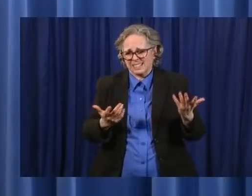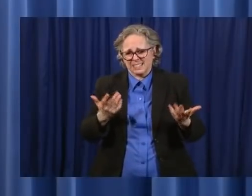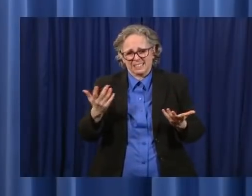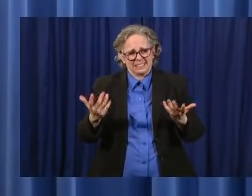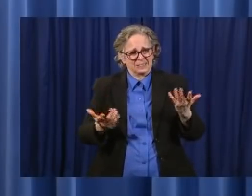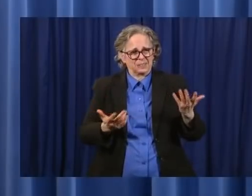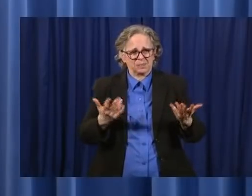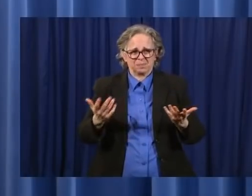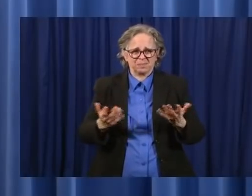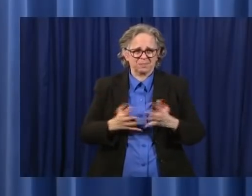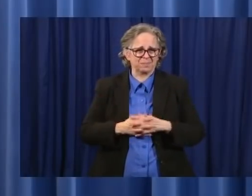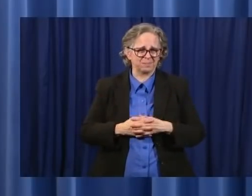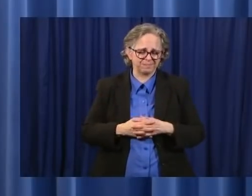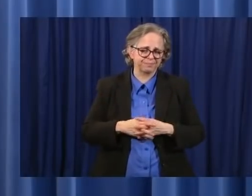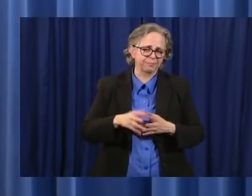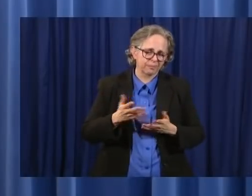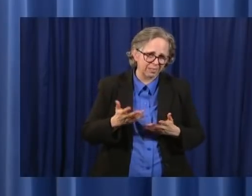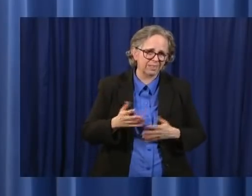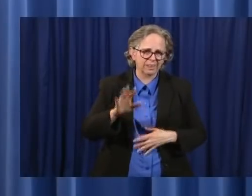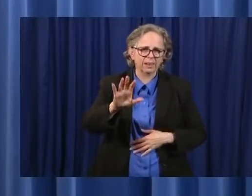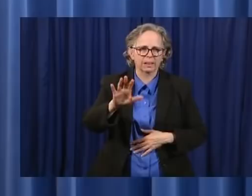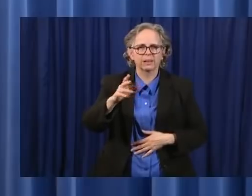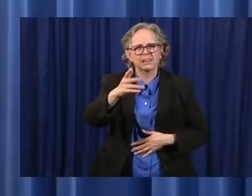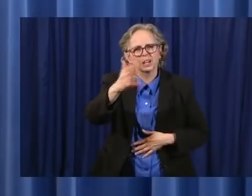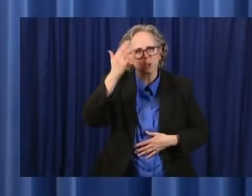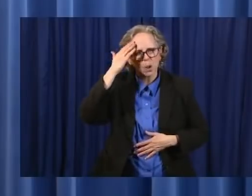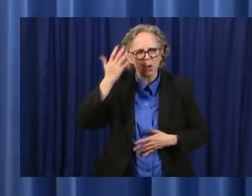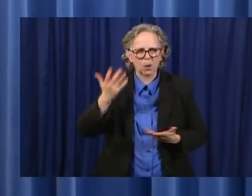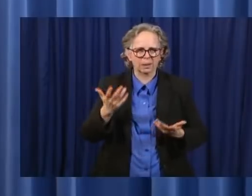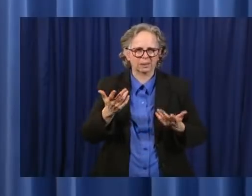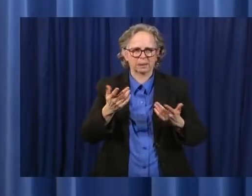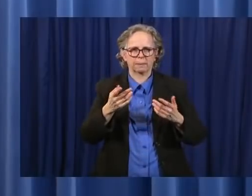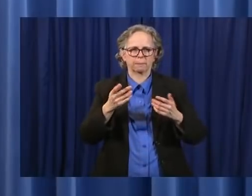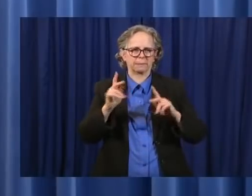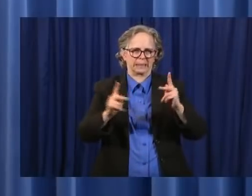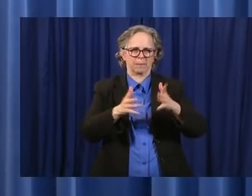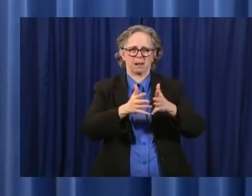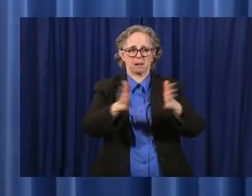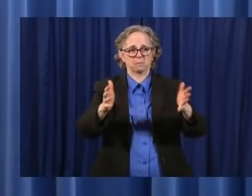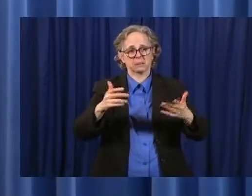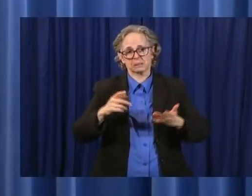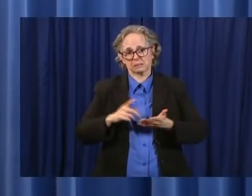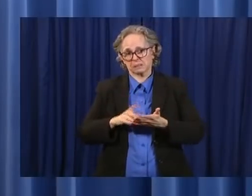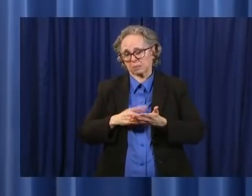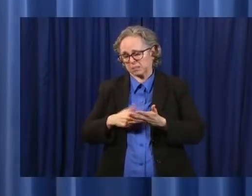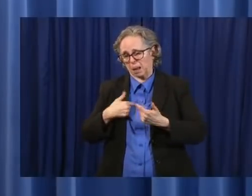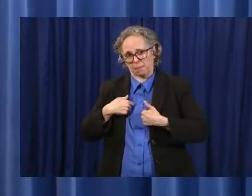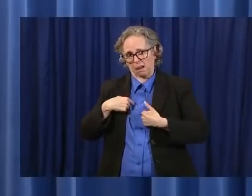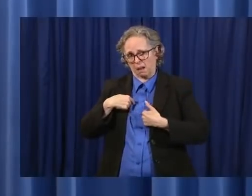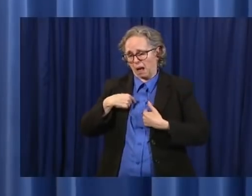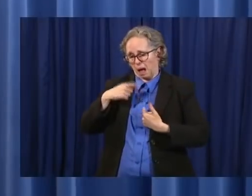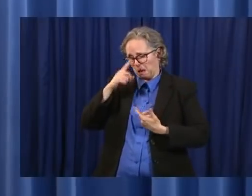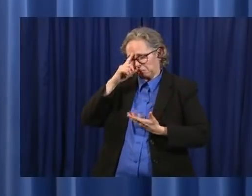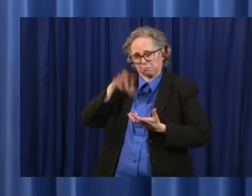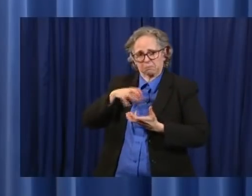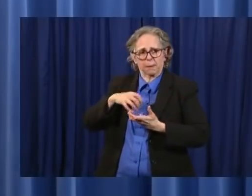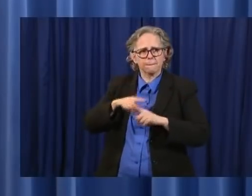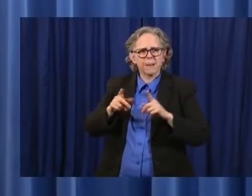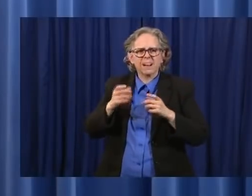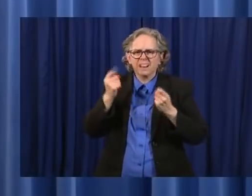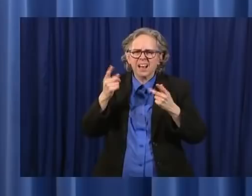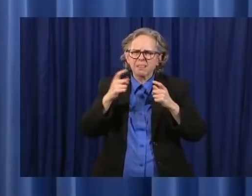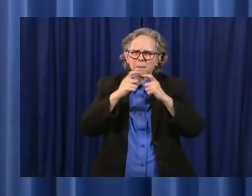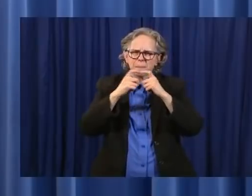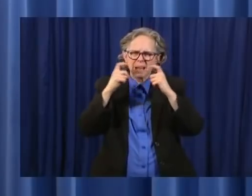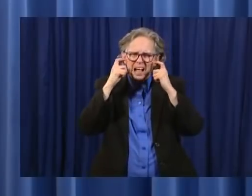there's a confusion, I think, a little bit among the general public. Sometimes I'm confused about the masks, the